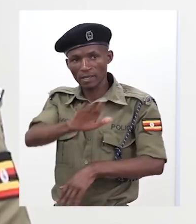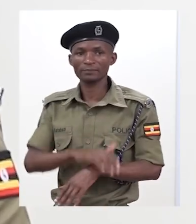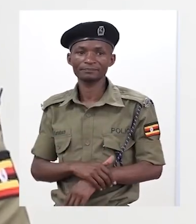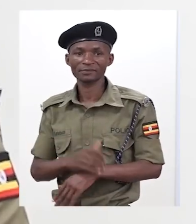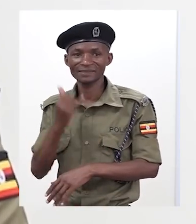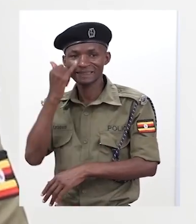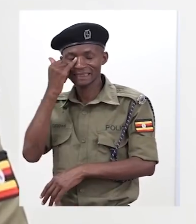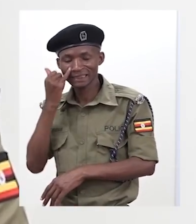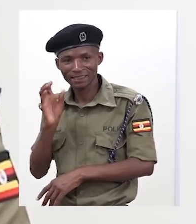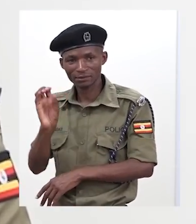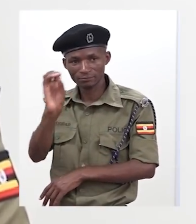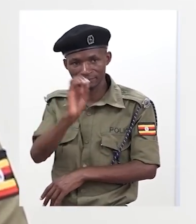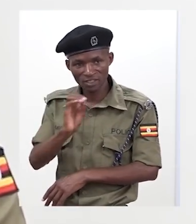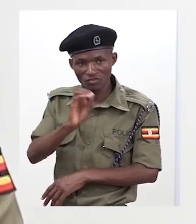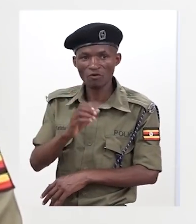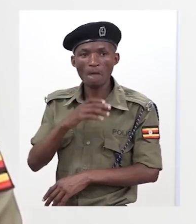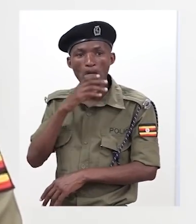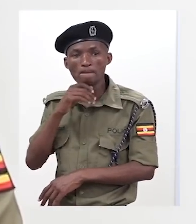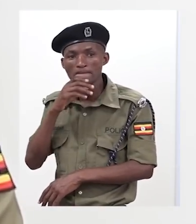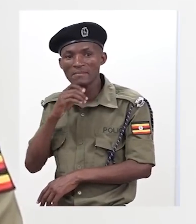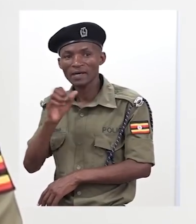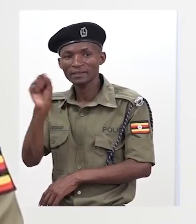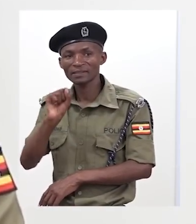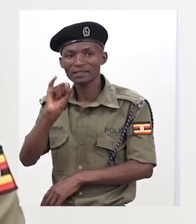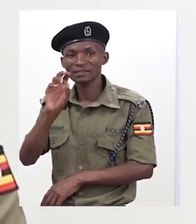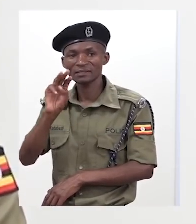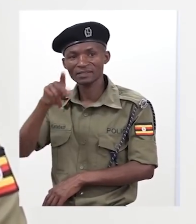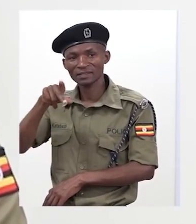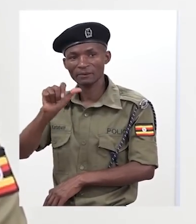for Syria, for Sipapa or Olimu,